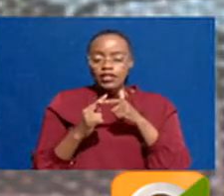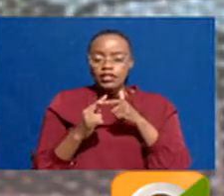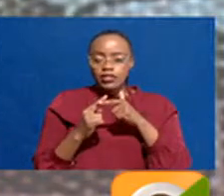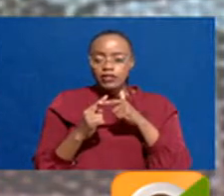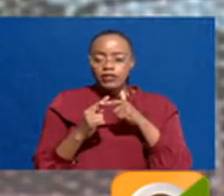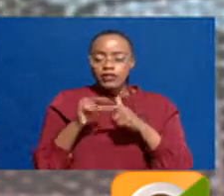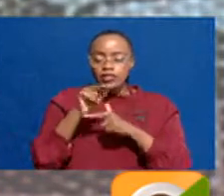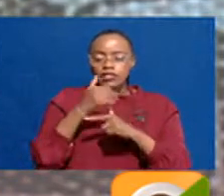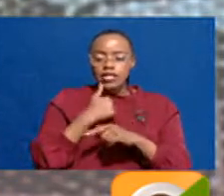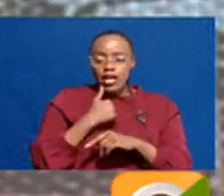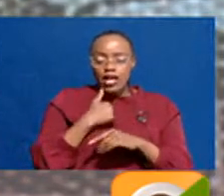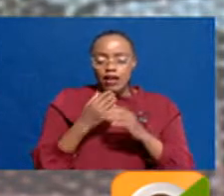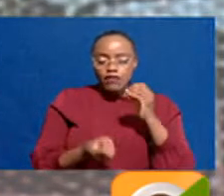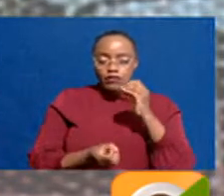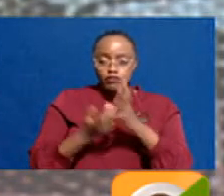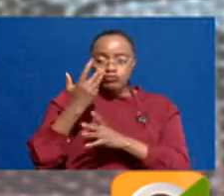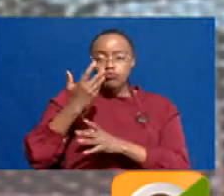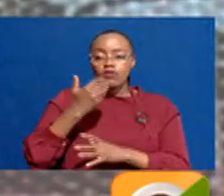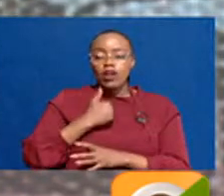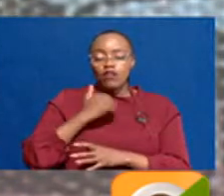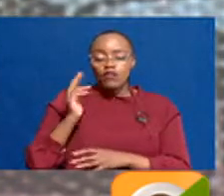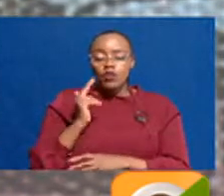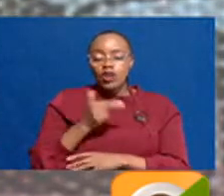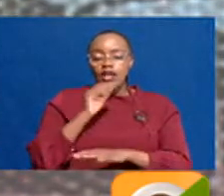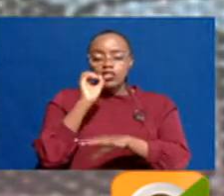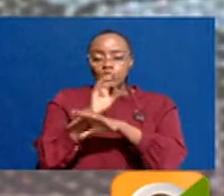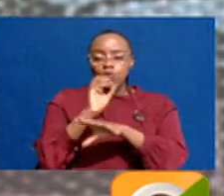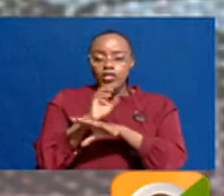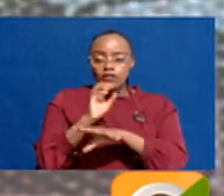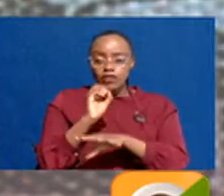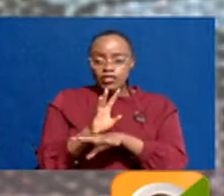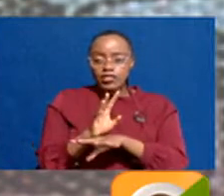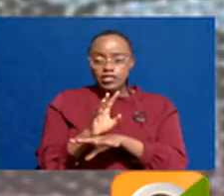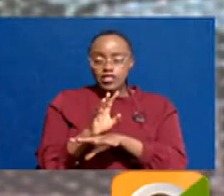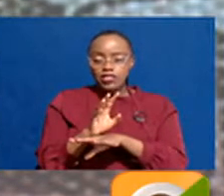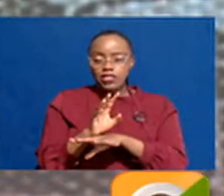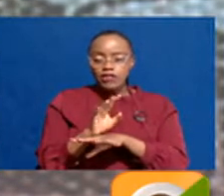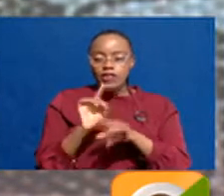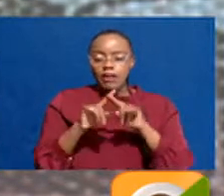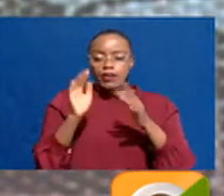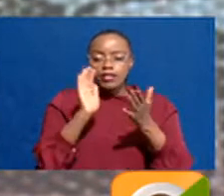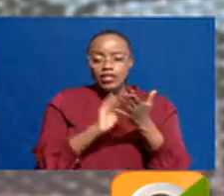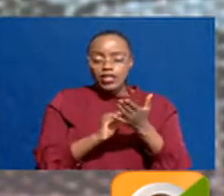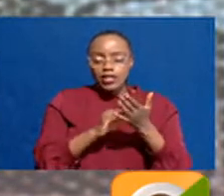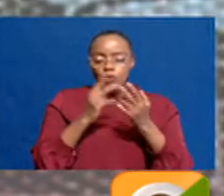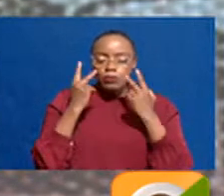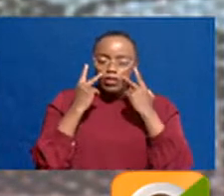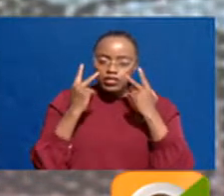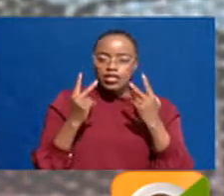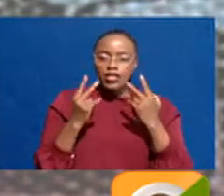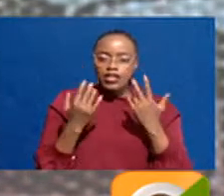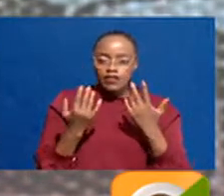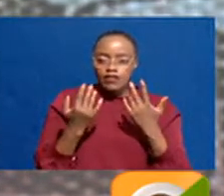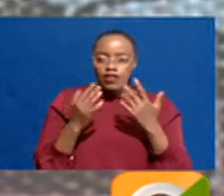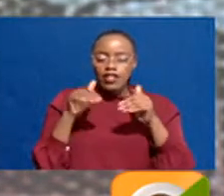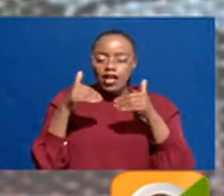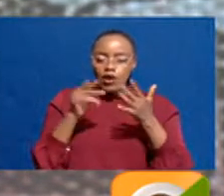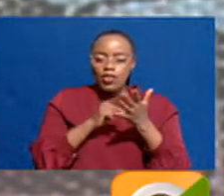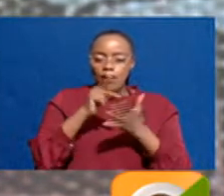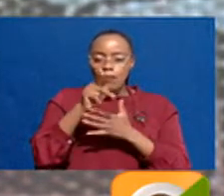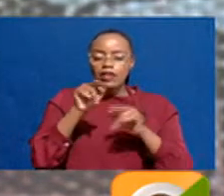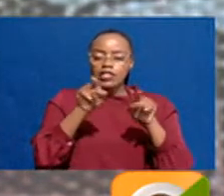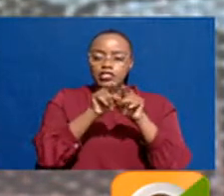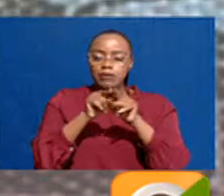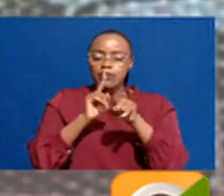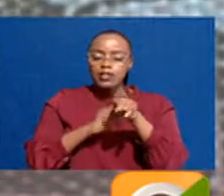it has now just come up for us to advise. But again, we will look at ability to pay. Now, when it comes